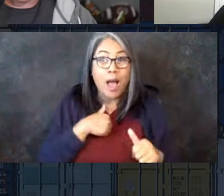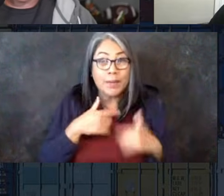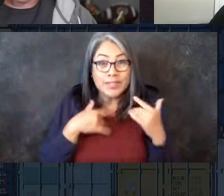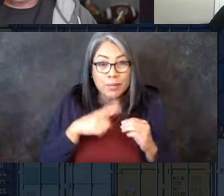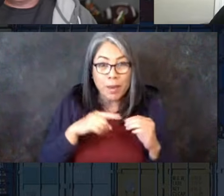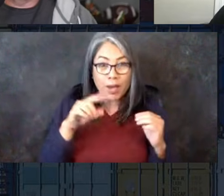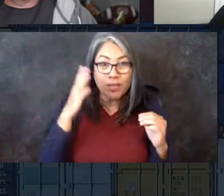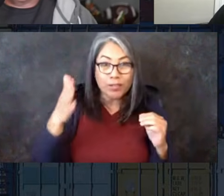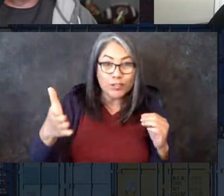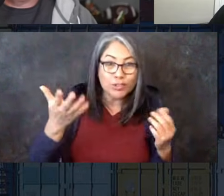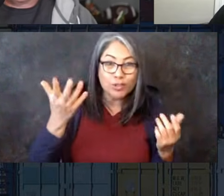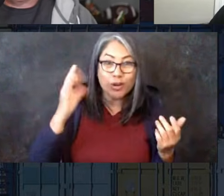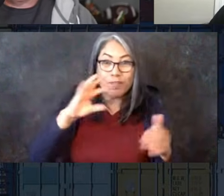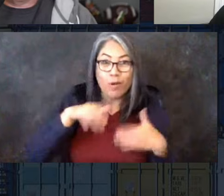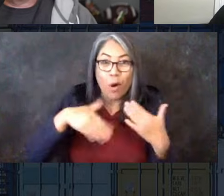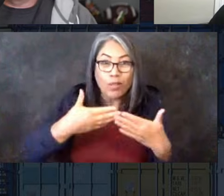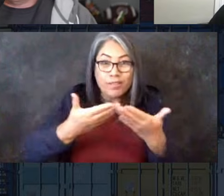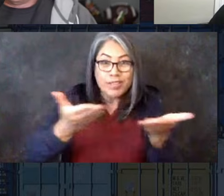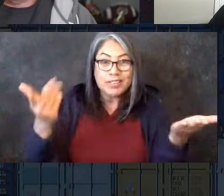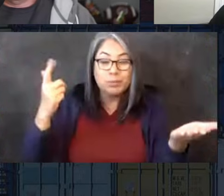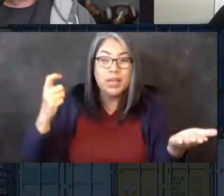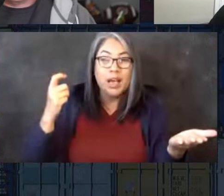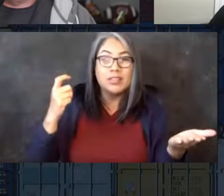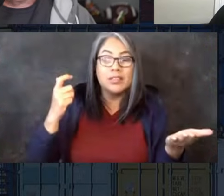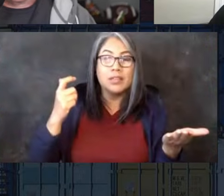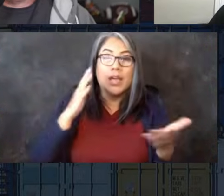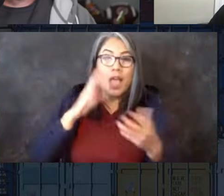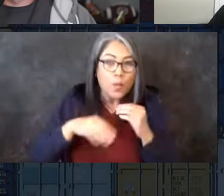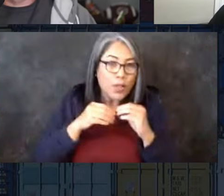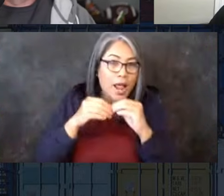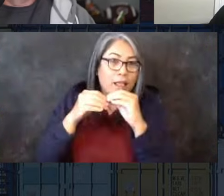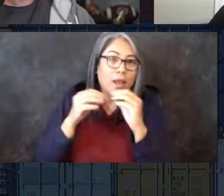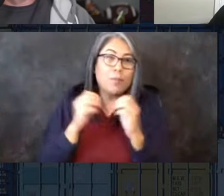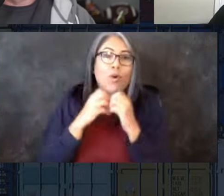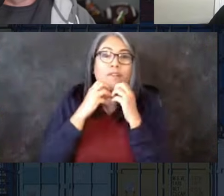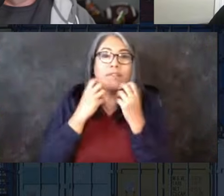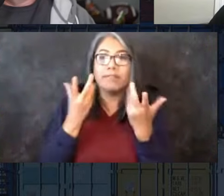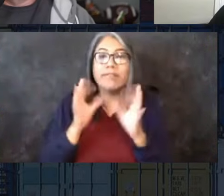about the future of all of these because it's going to add a lot of value for customers, make